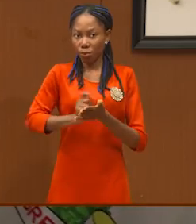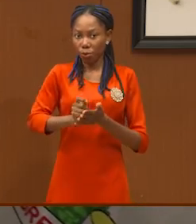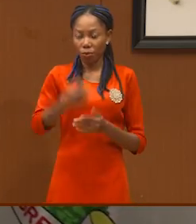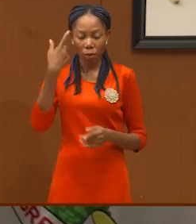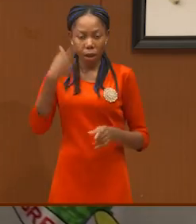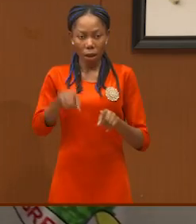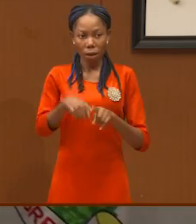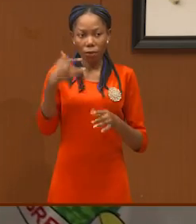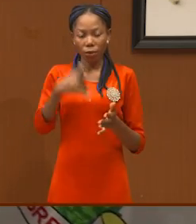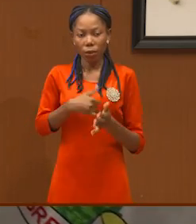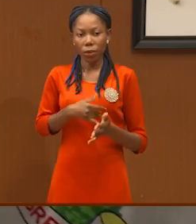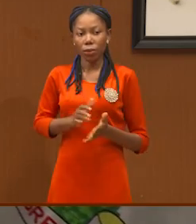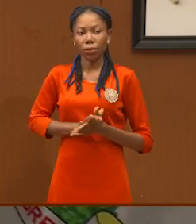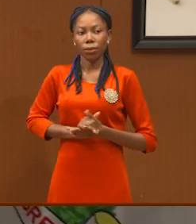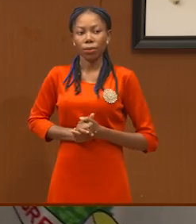courts.